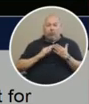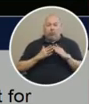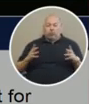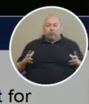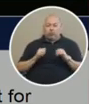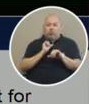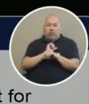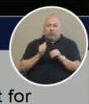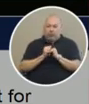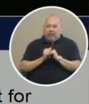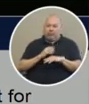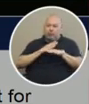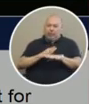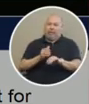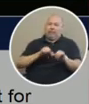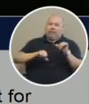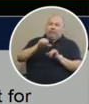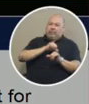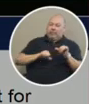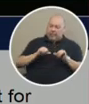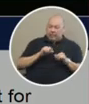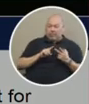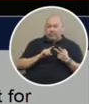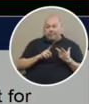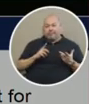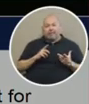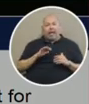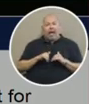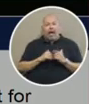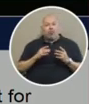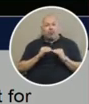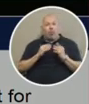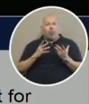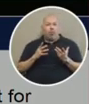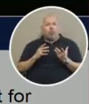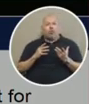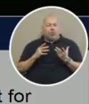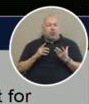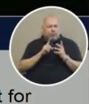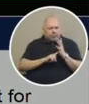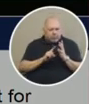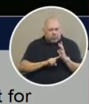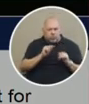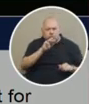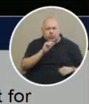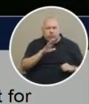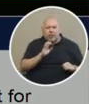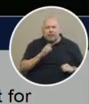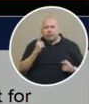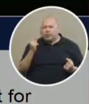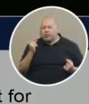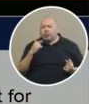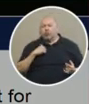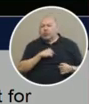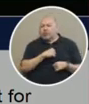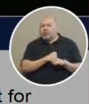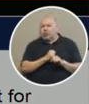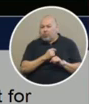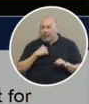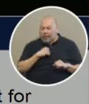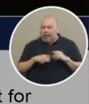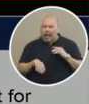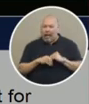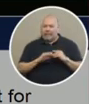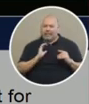and we need to help protect each other. Steps towards additional contact tracing protocols are coming. What I mean by that is we're